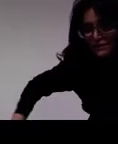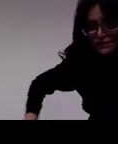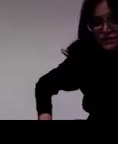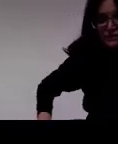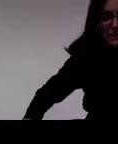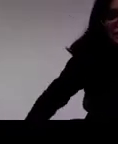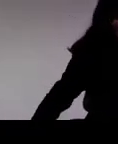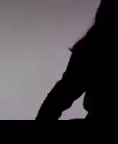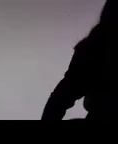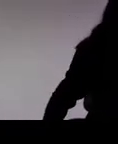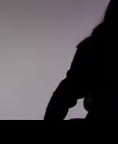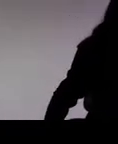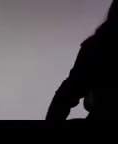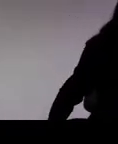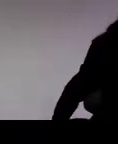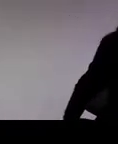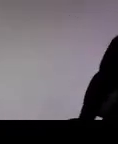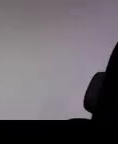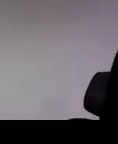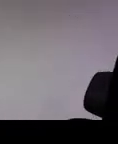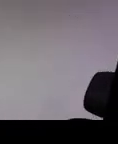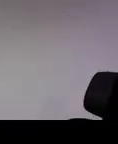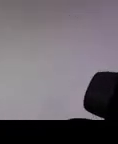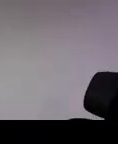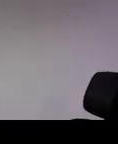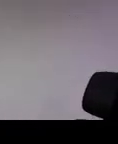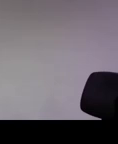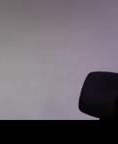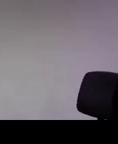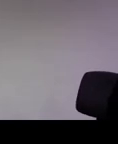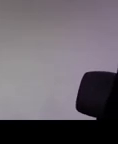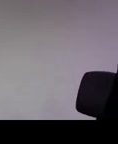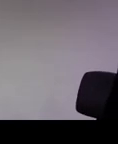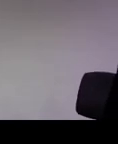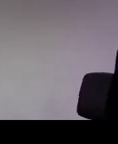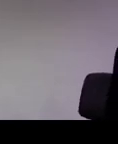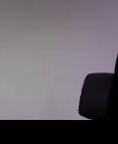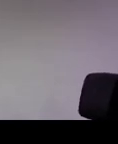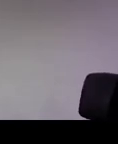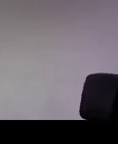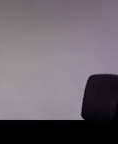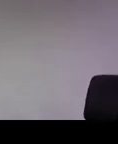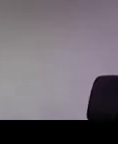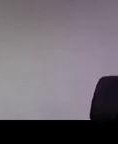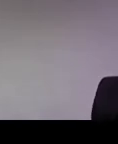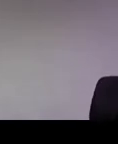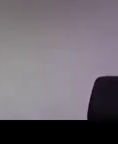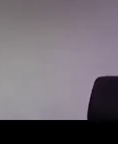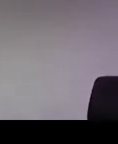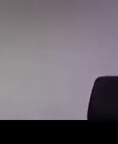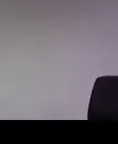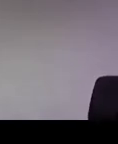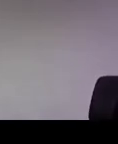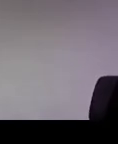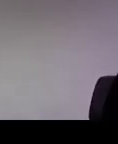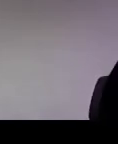So it's easy to be inspired when you have great kids, and I'm really